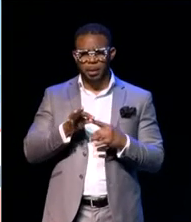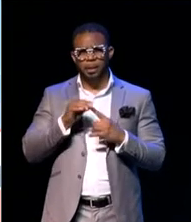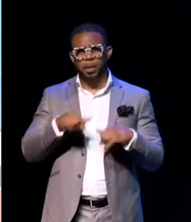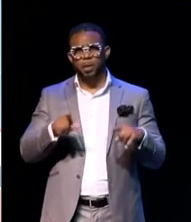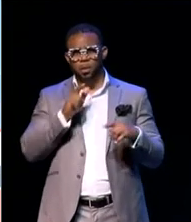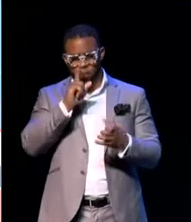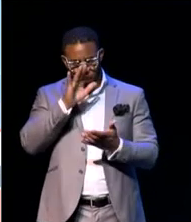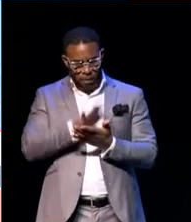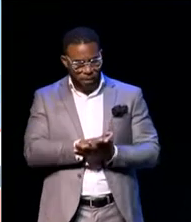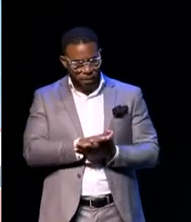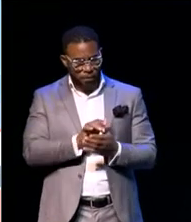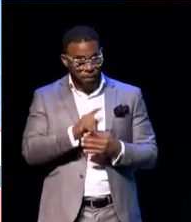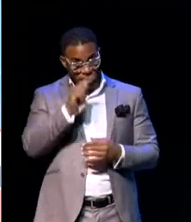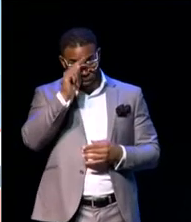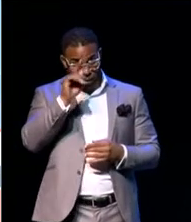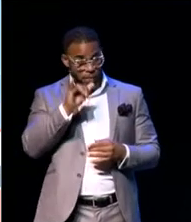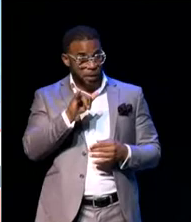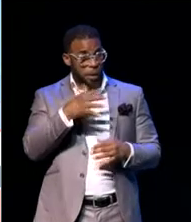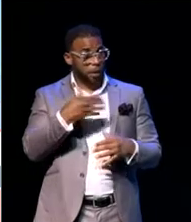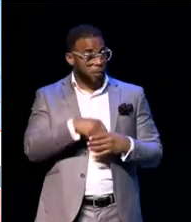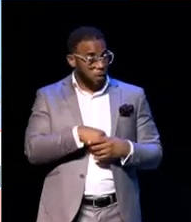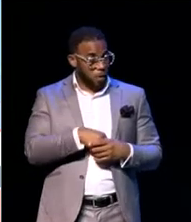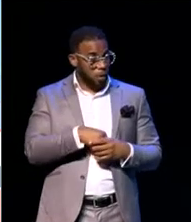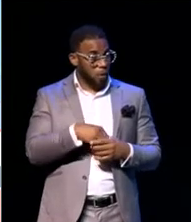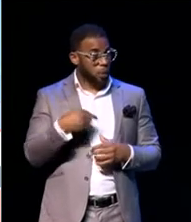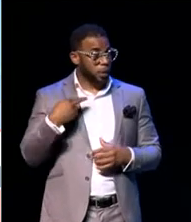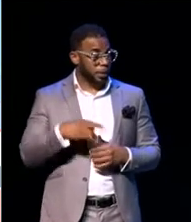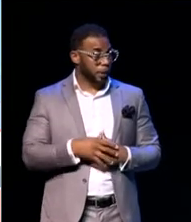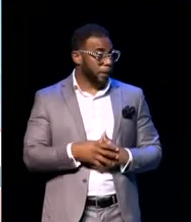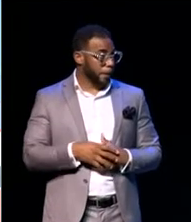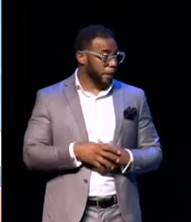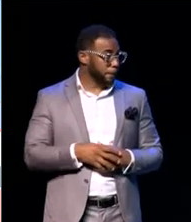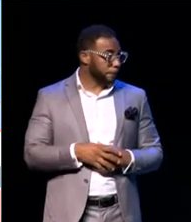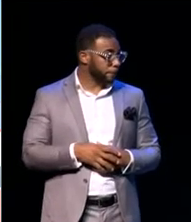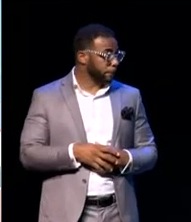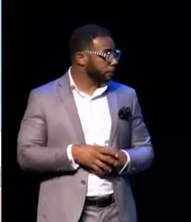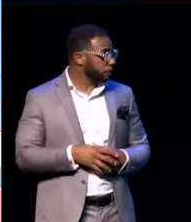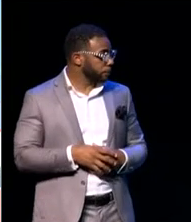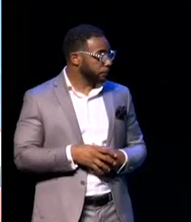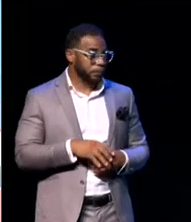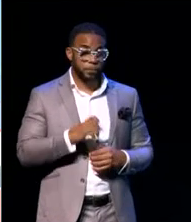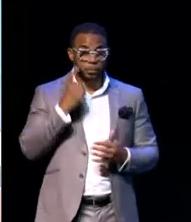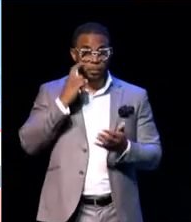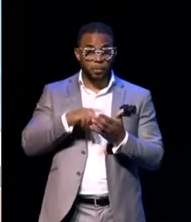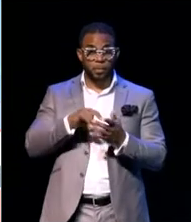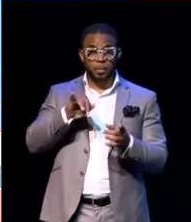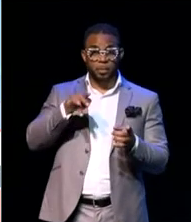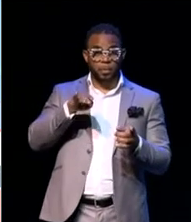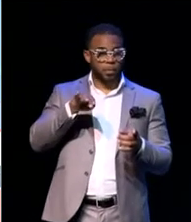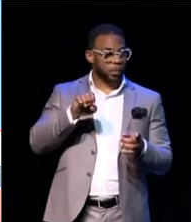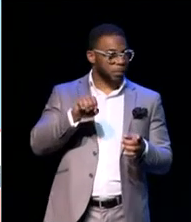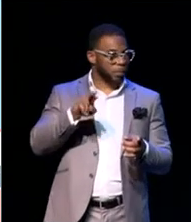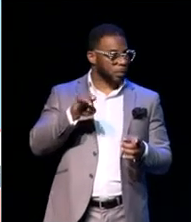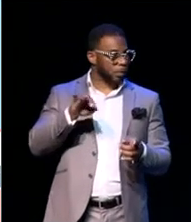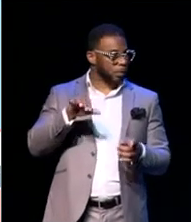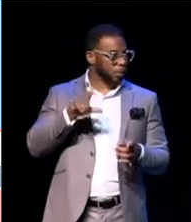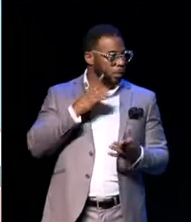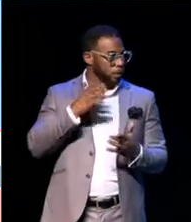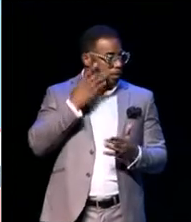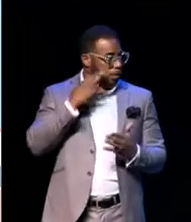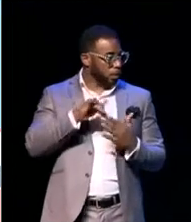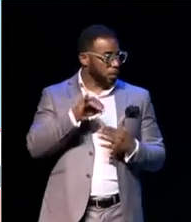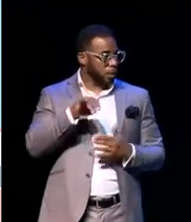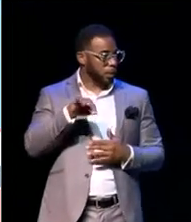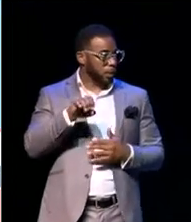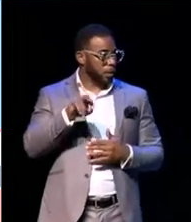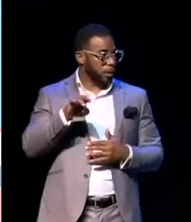those who believe in theories that involve religion? So another shout out. Jackie Reyes is here. And if you all don't know